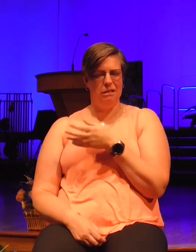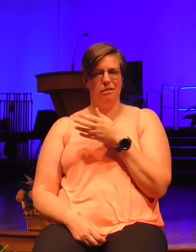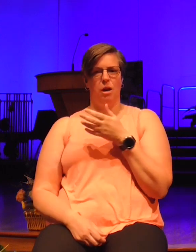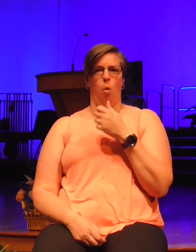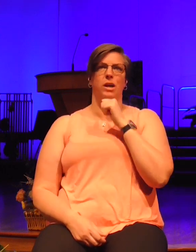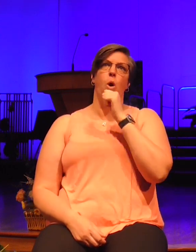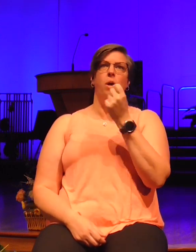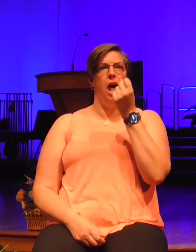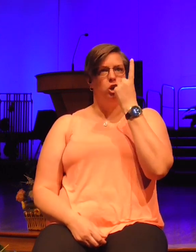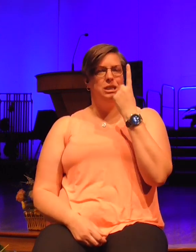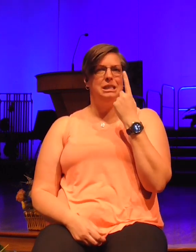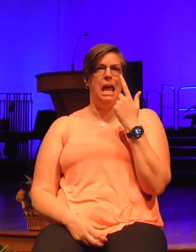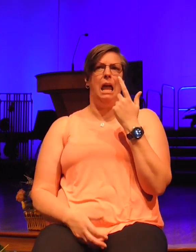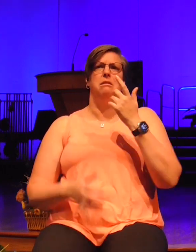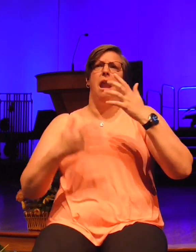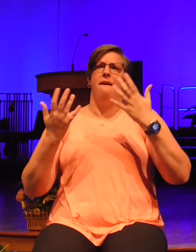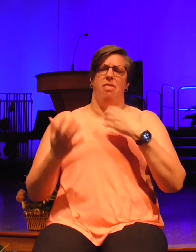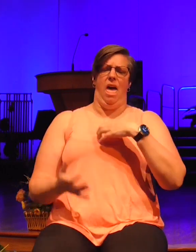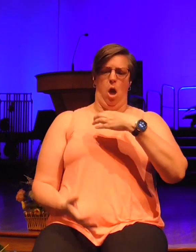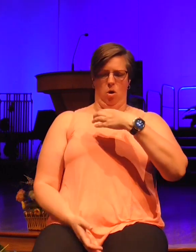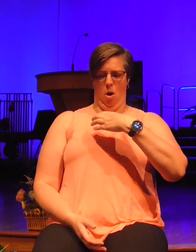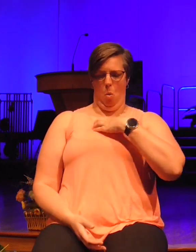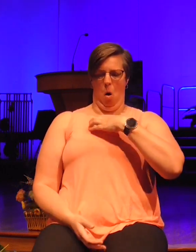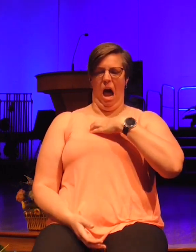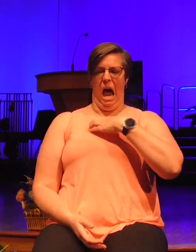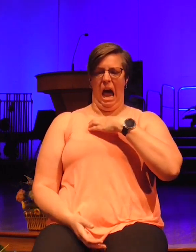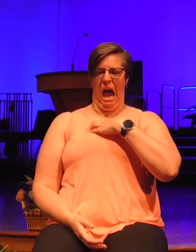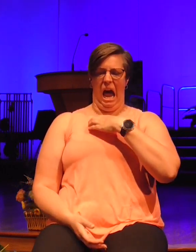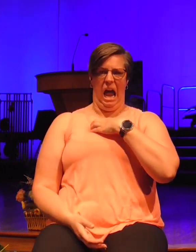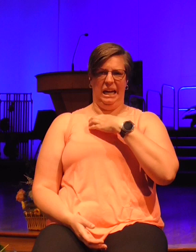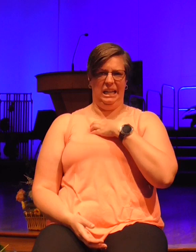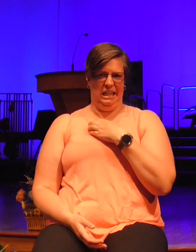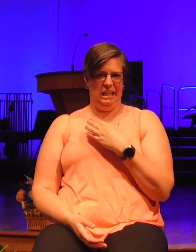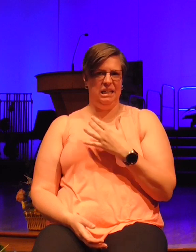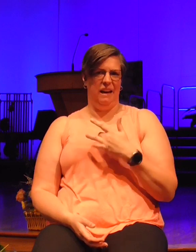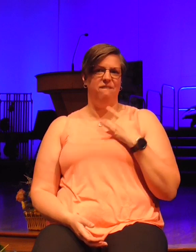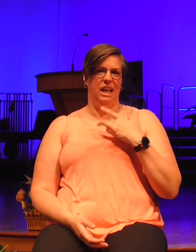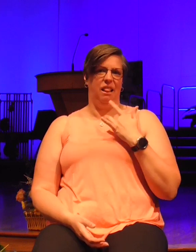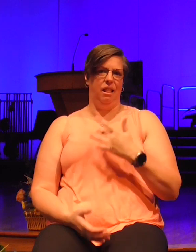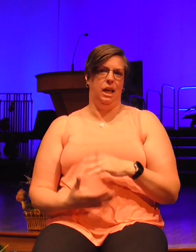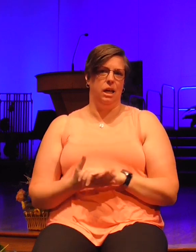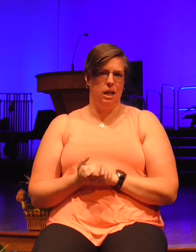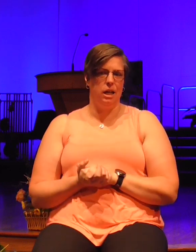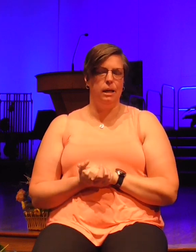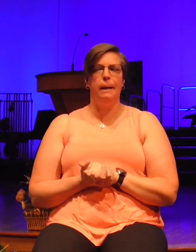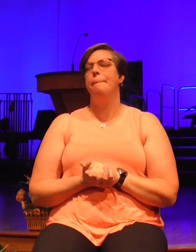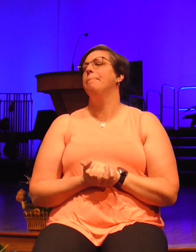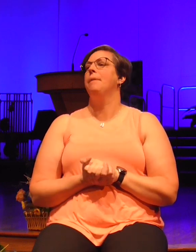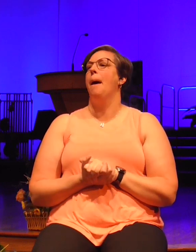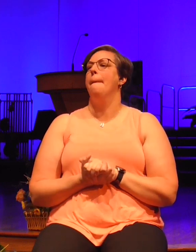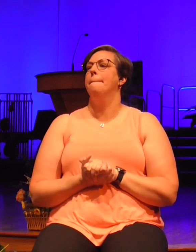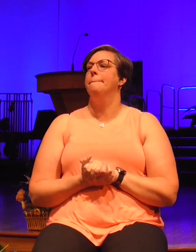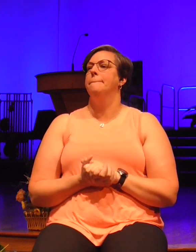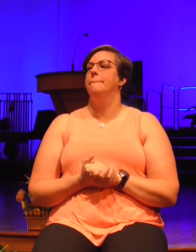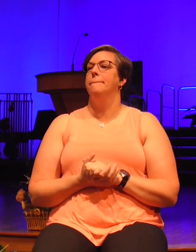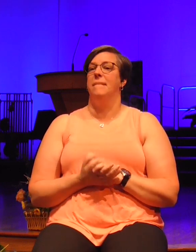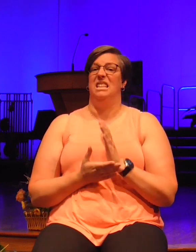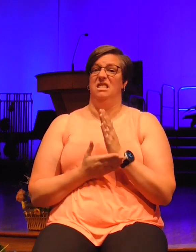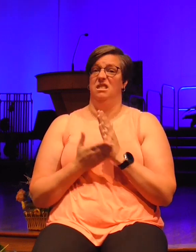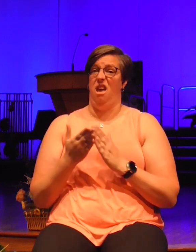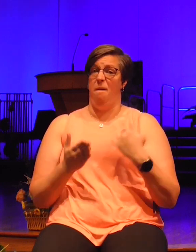we don't understand and to have that kind of whiny feeling in us. But here's the thing. Some of us, that's where we